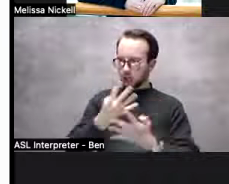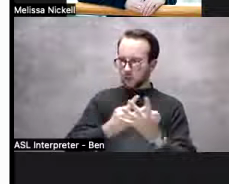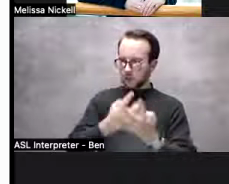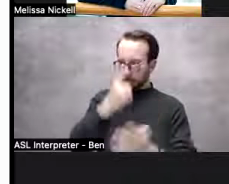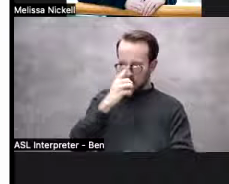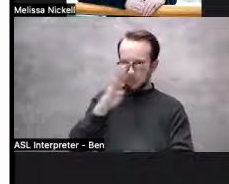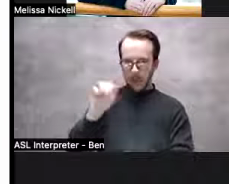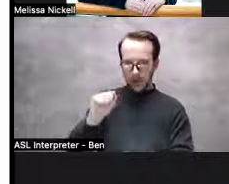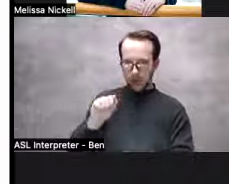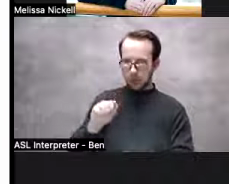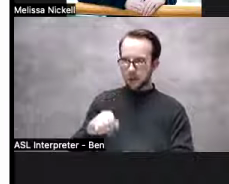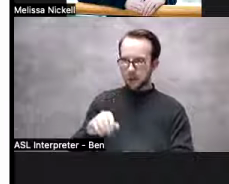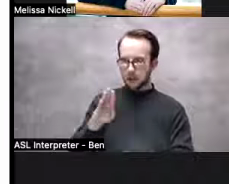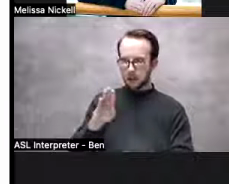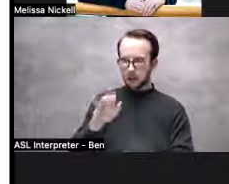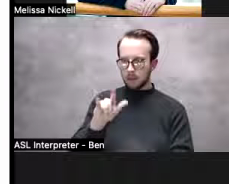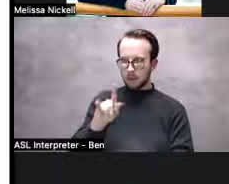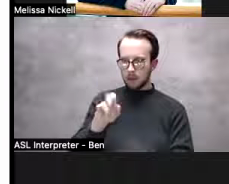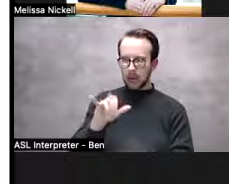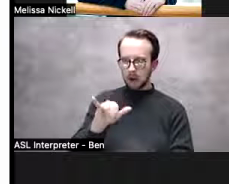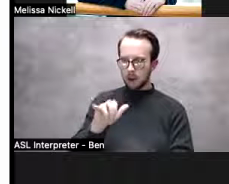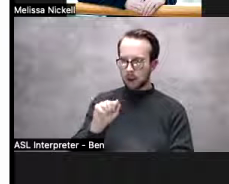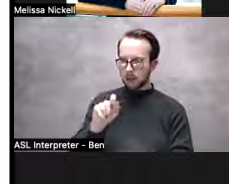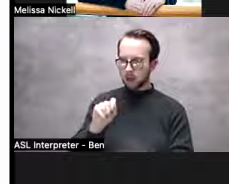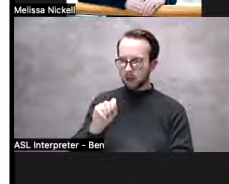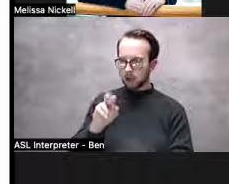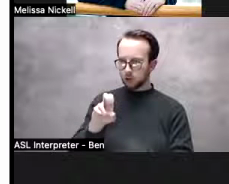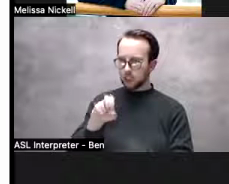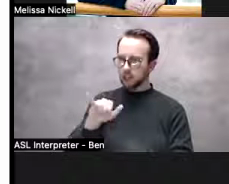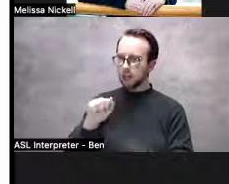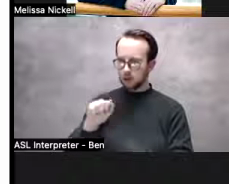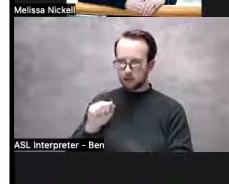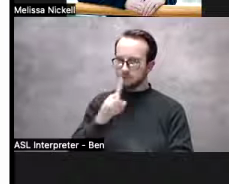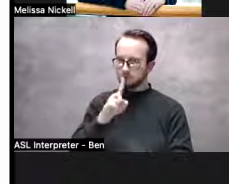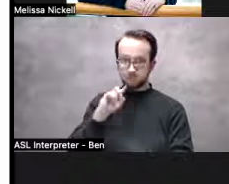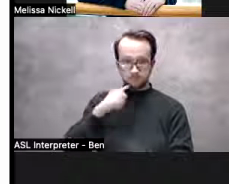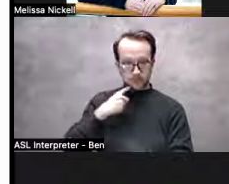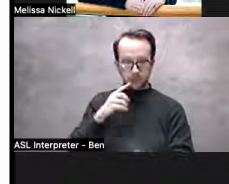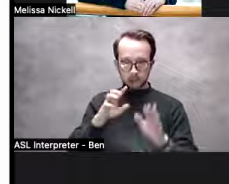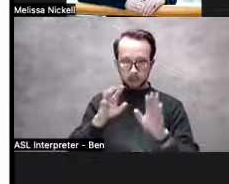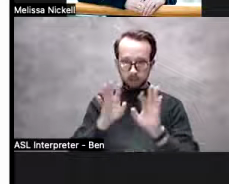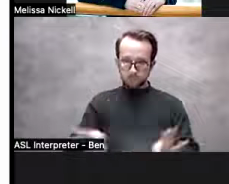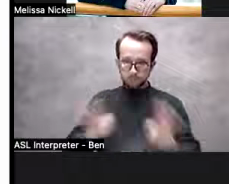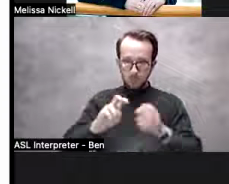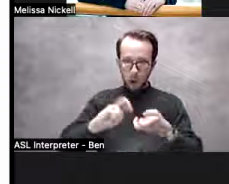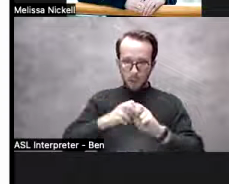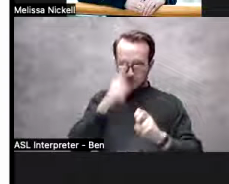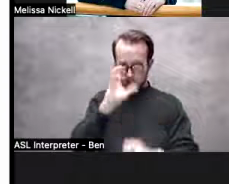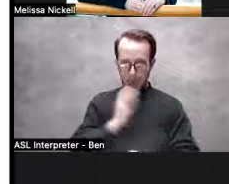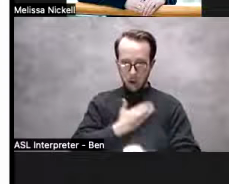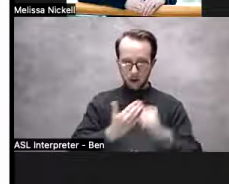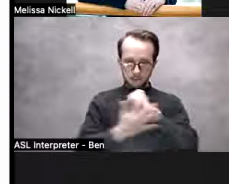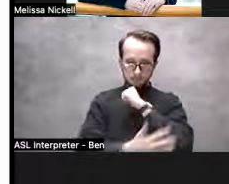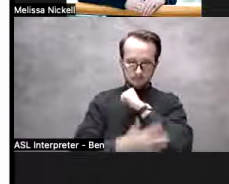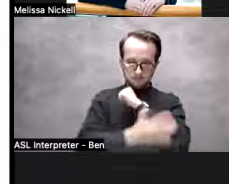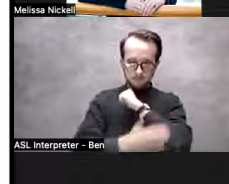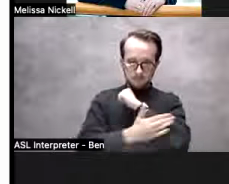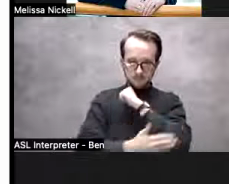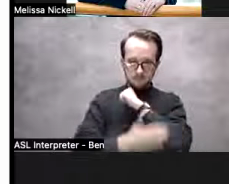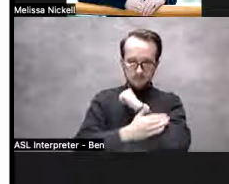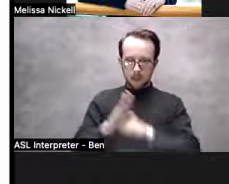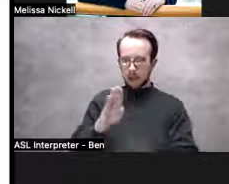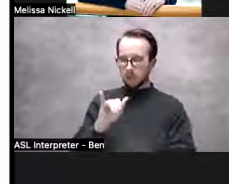So biliary atresia is a significant problem in this country where the bile ducts do